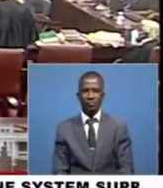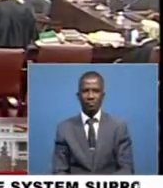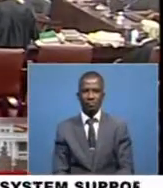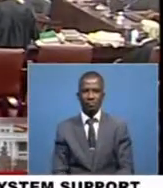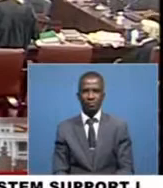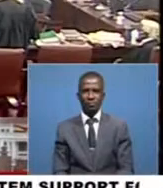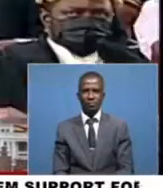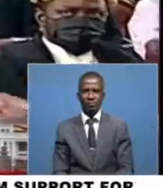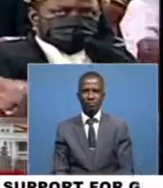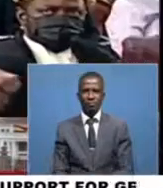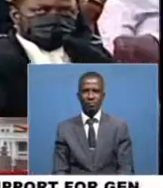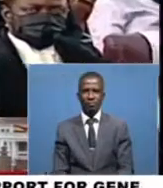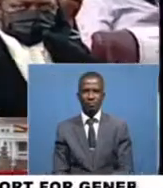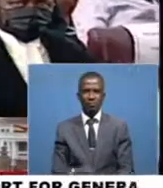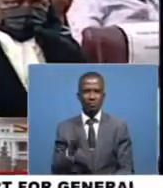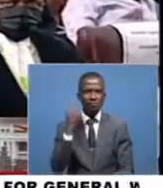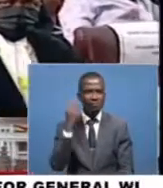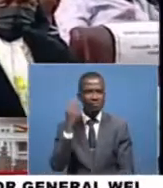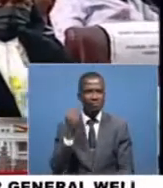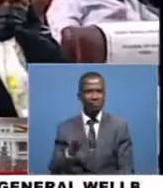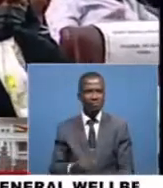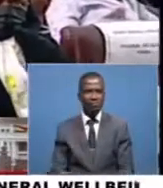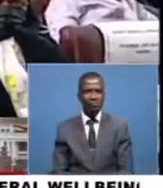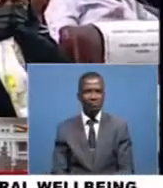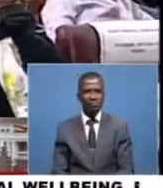that we will now seek